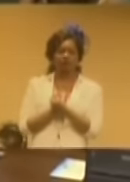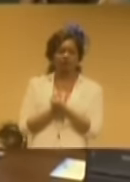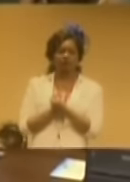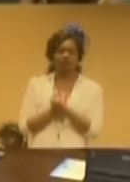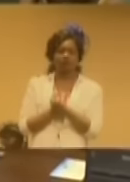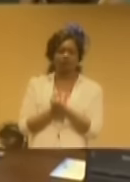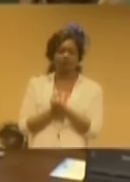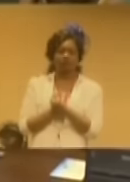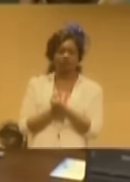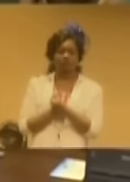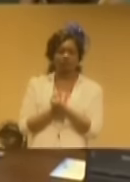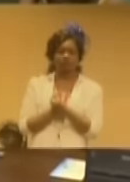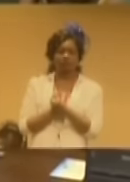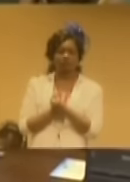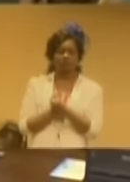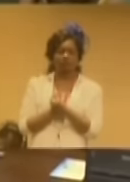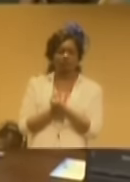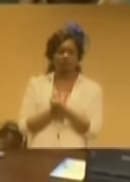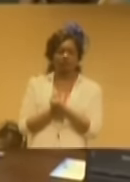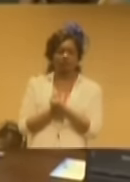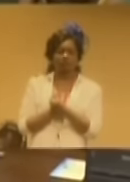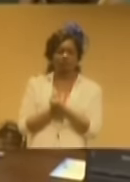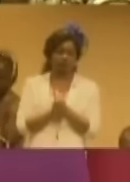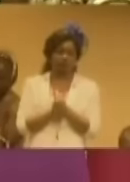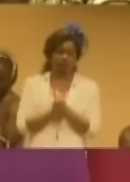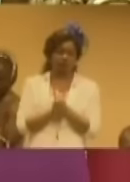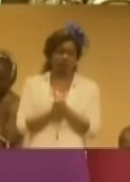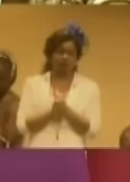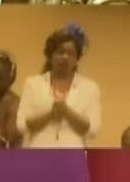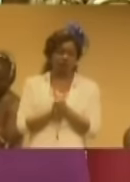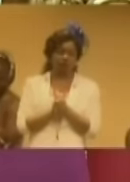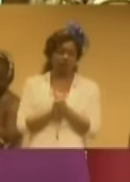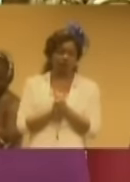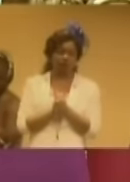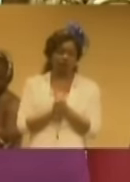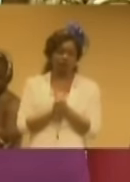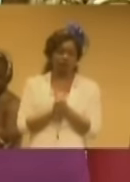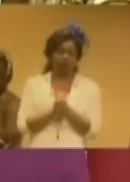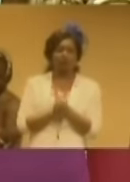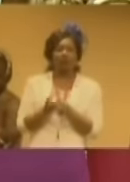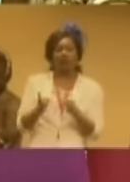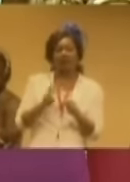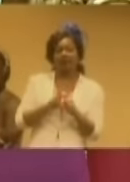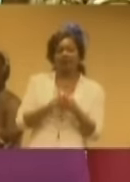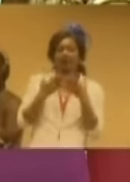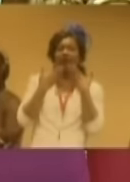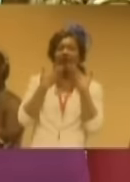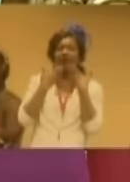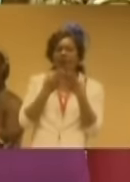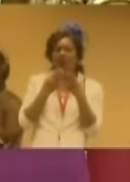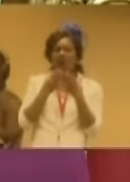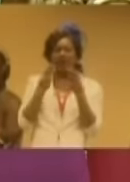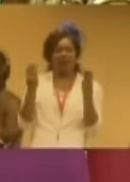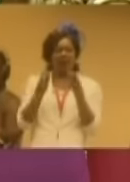firmly believes in dialogue in solving world conflicts. We wish to thank Mswati